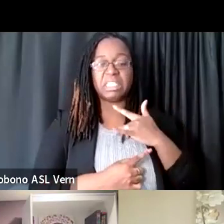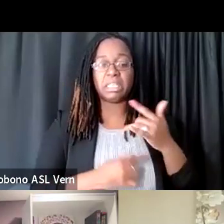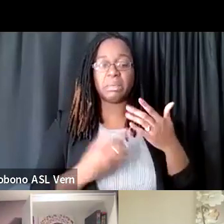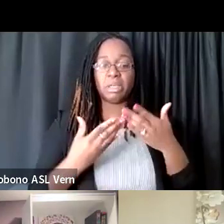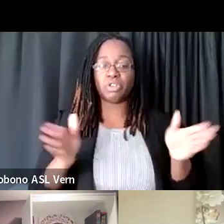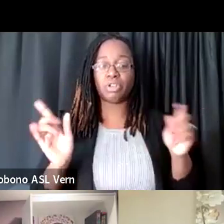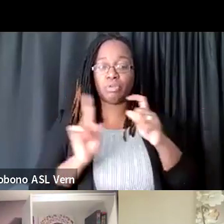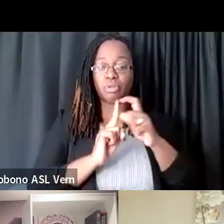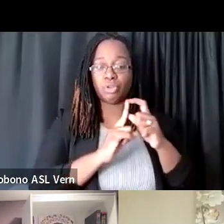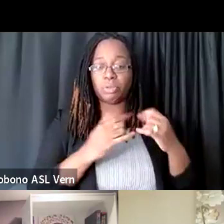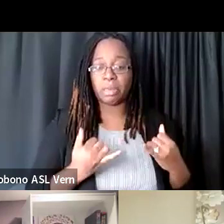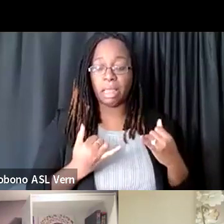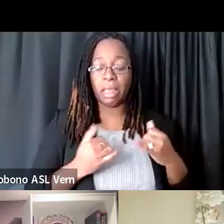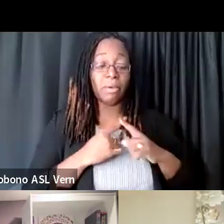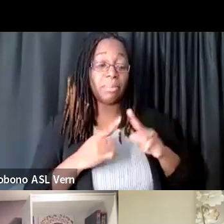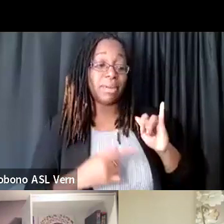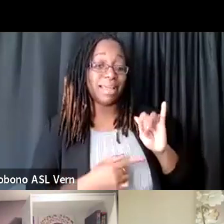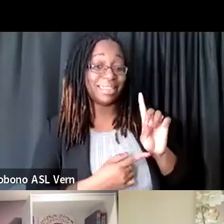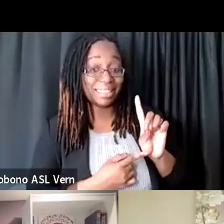Intimacy directors are really starting to